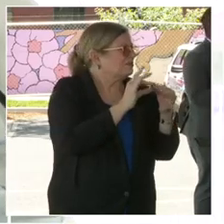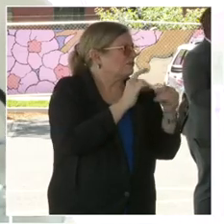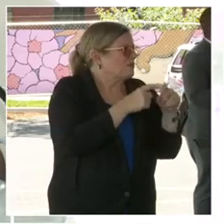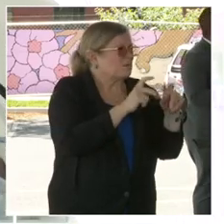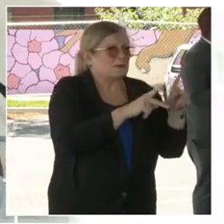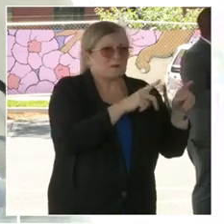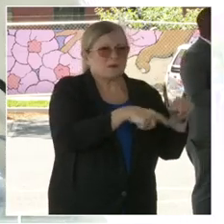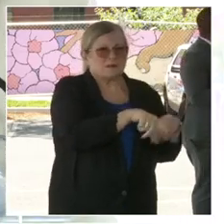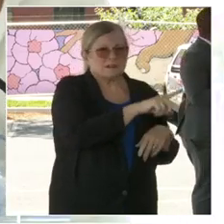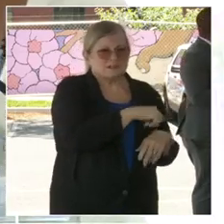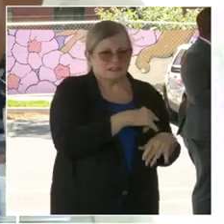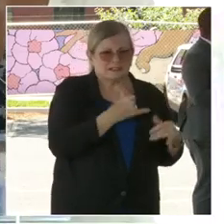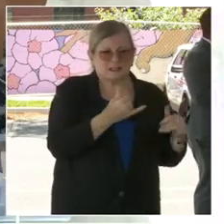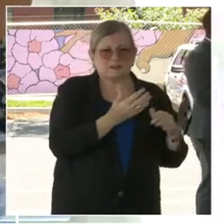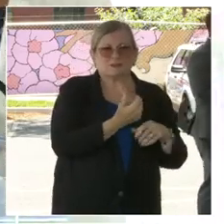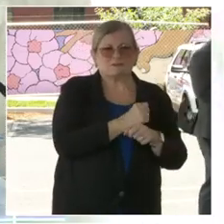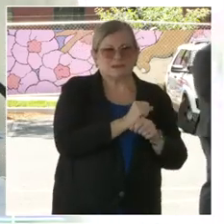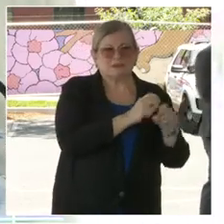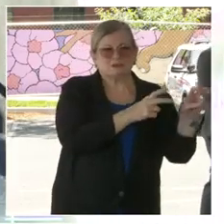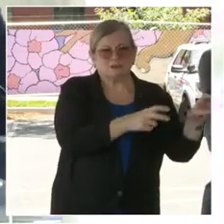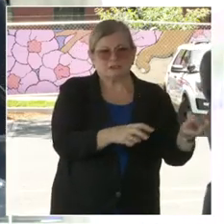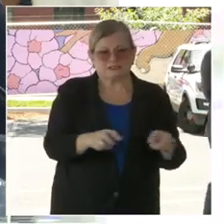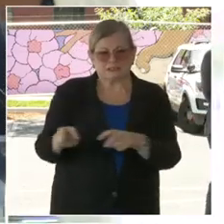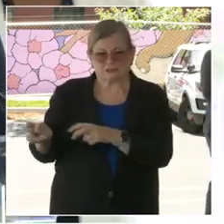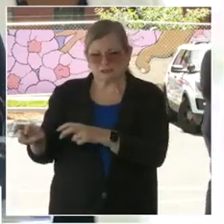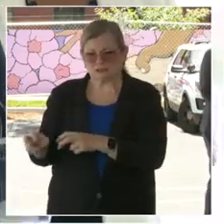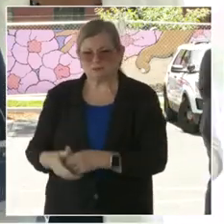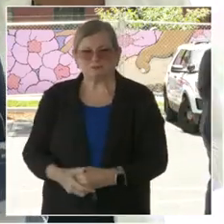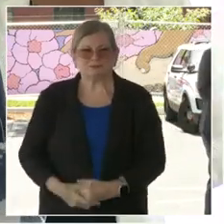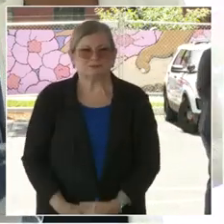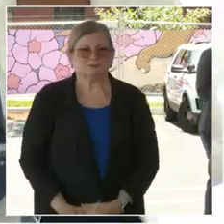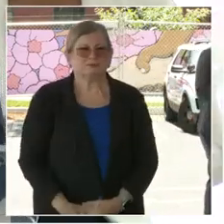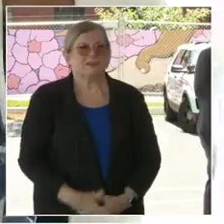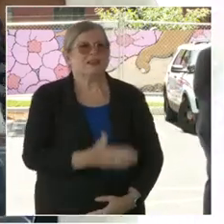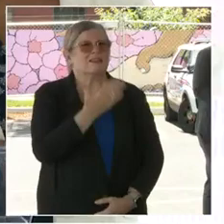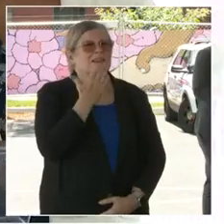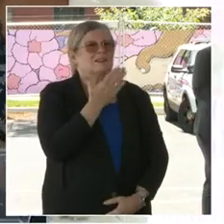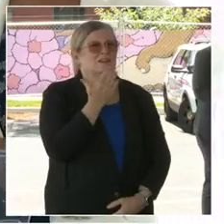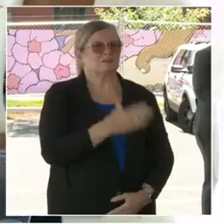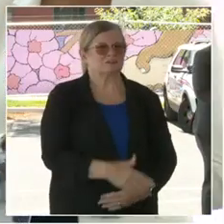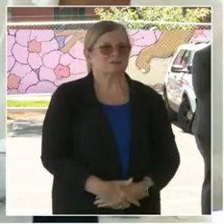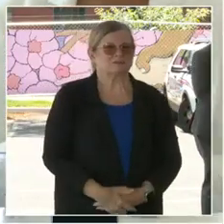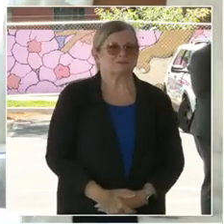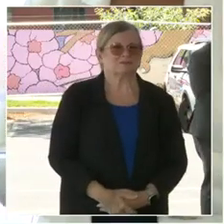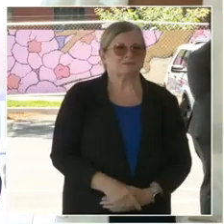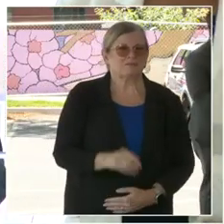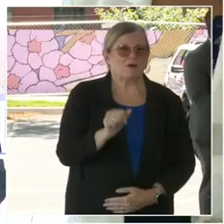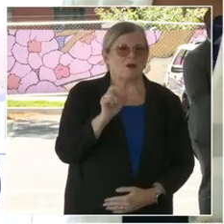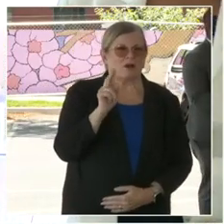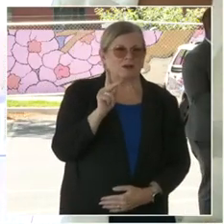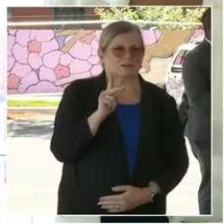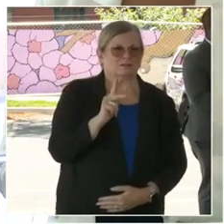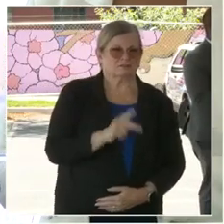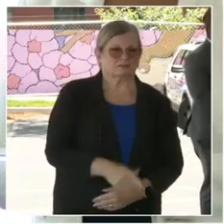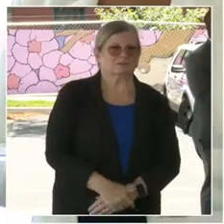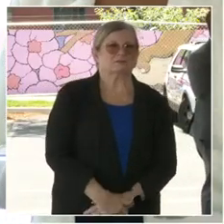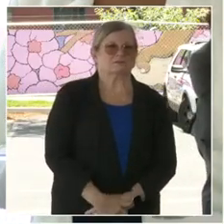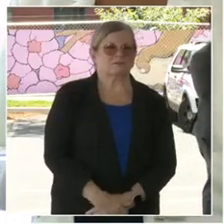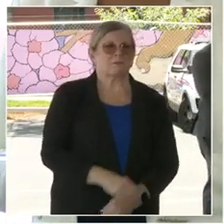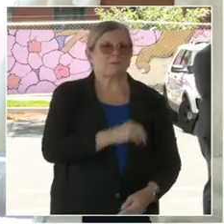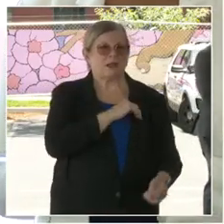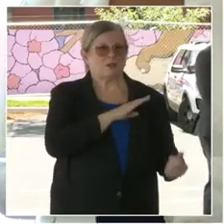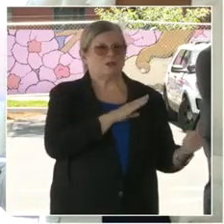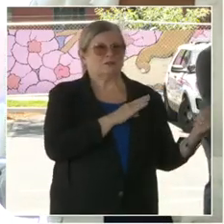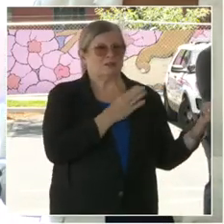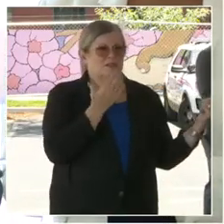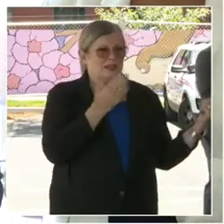like. Thank you so much, Mayor. It's good to see you, Mark. The interim retail is going to be around for about a minimum